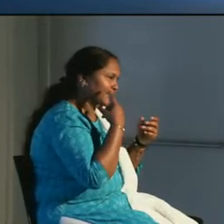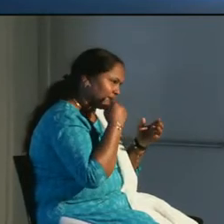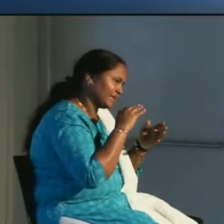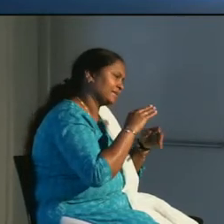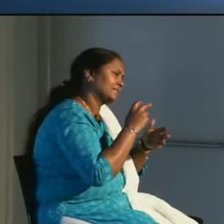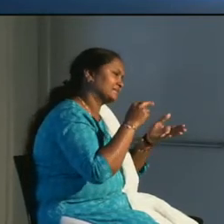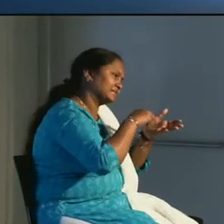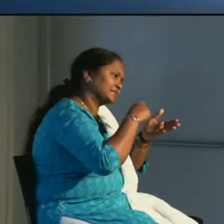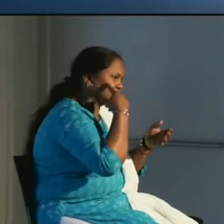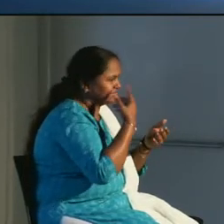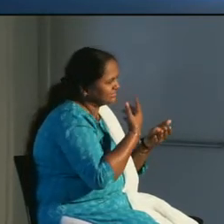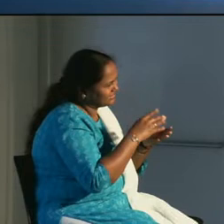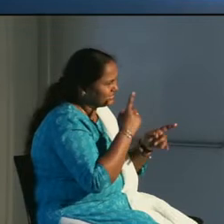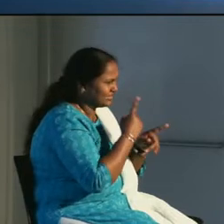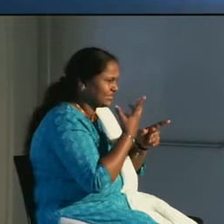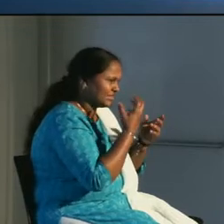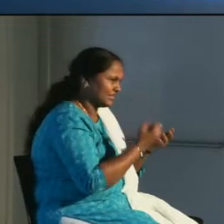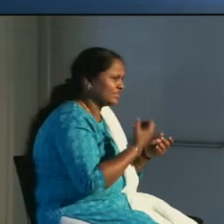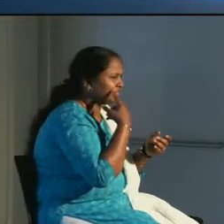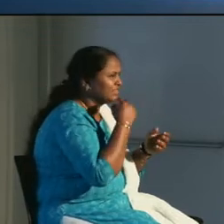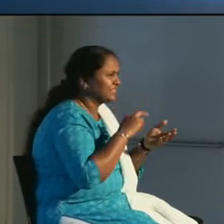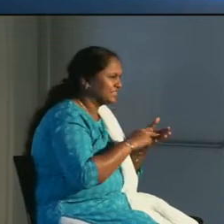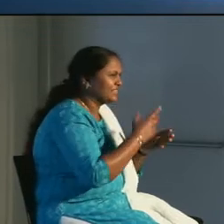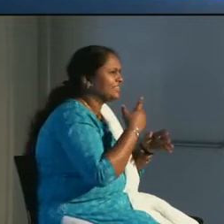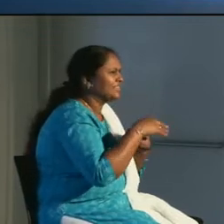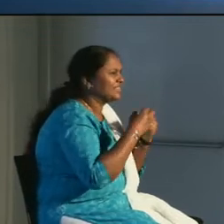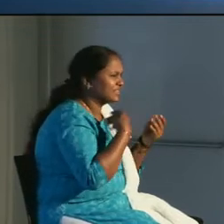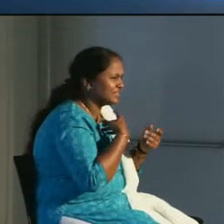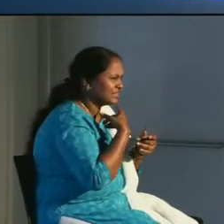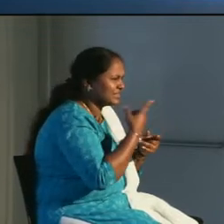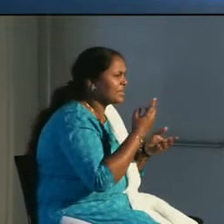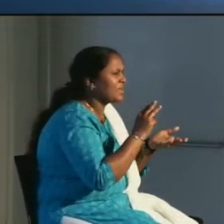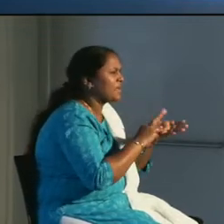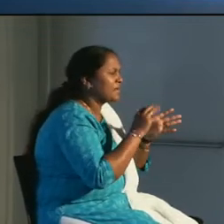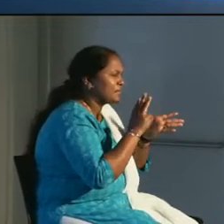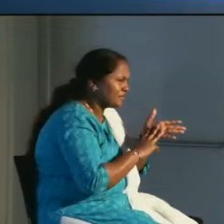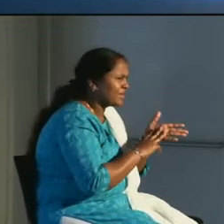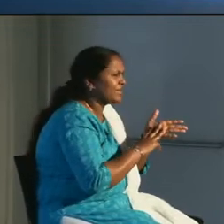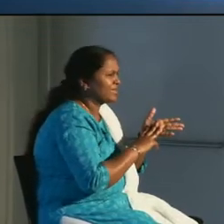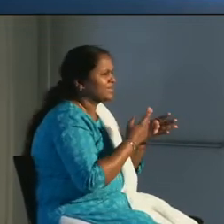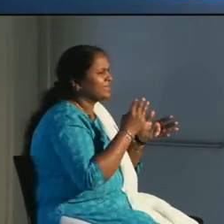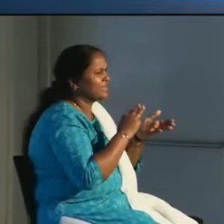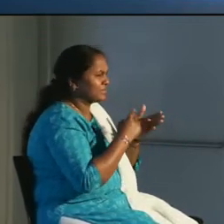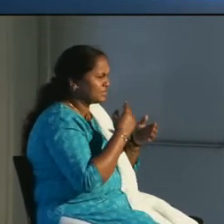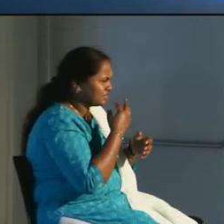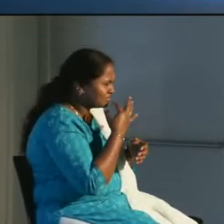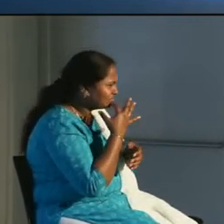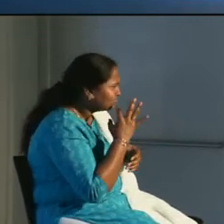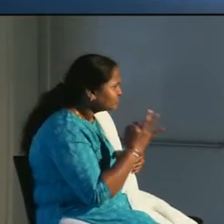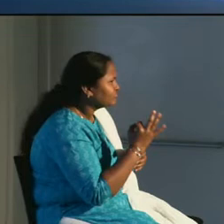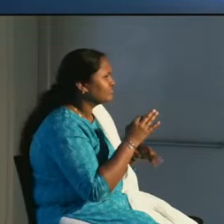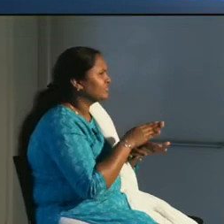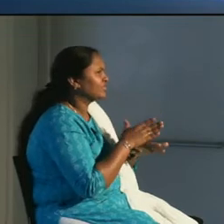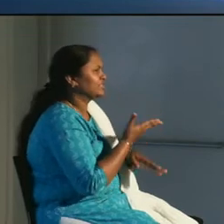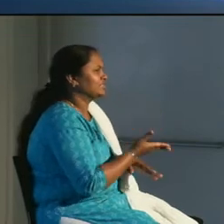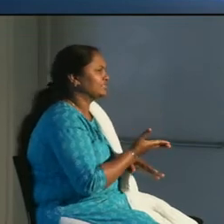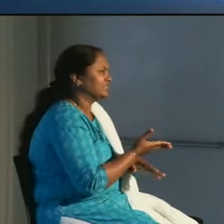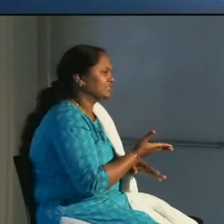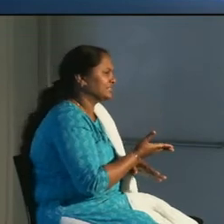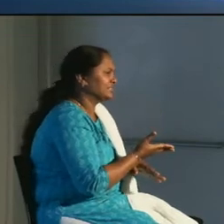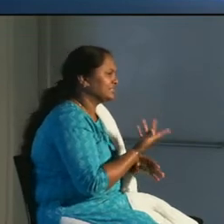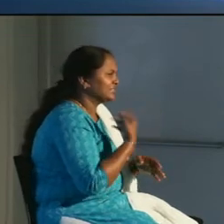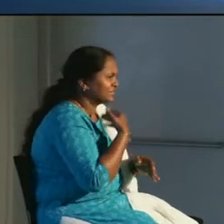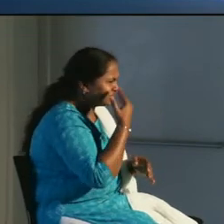stand right there, and this guy walks up to me and says, "Man, you're the most tasty fish." And in